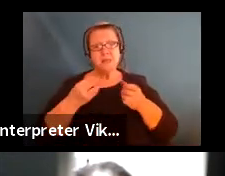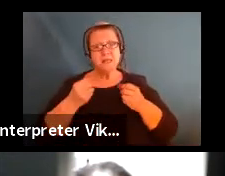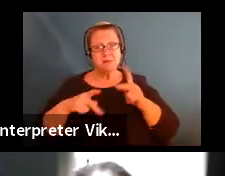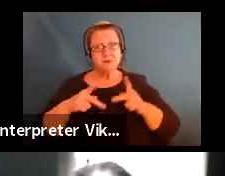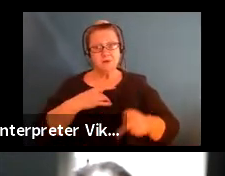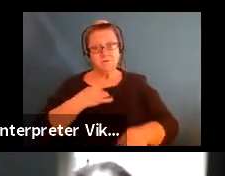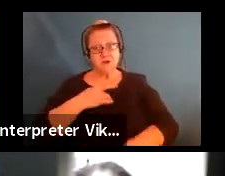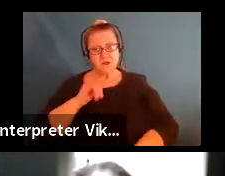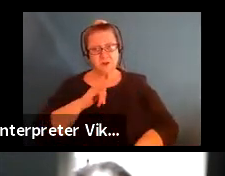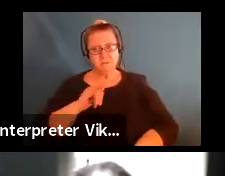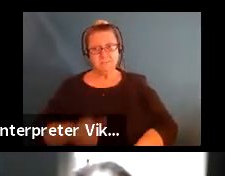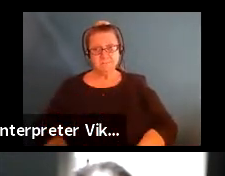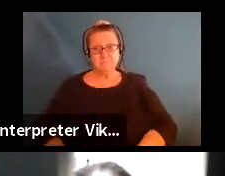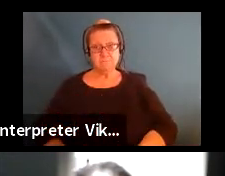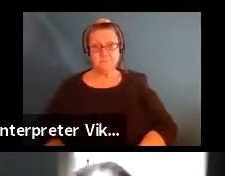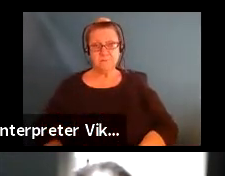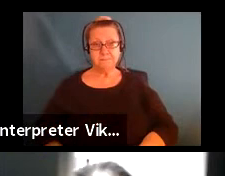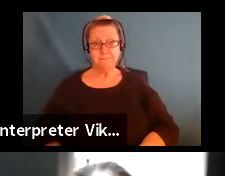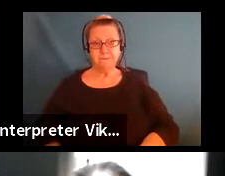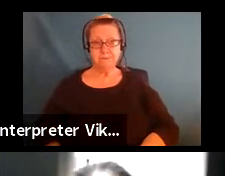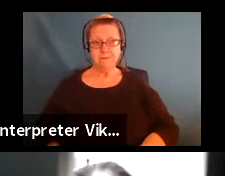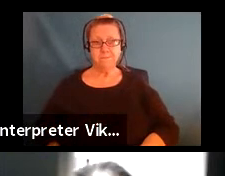question.